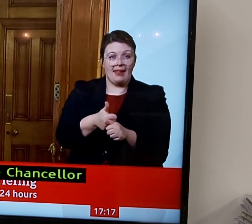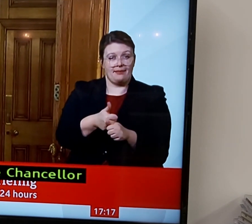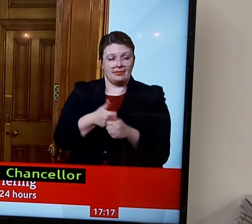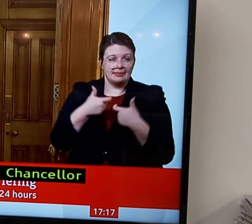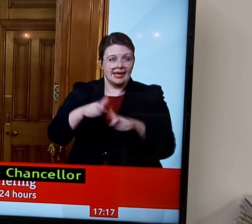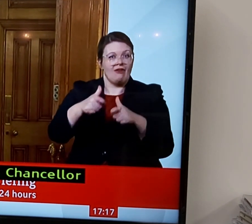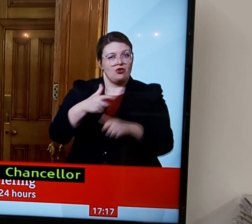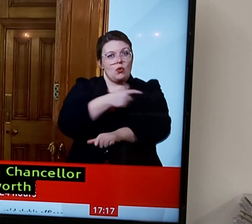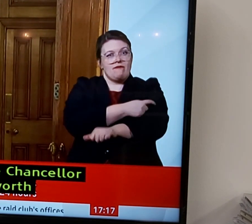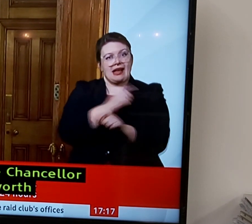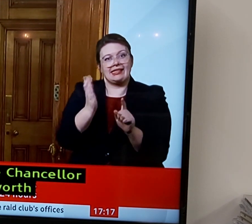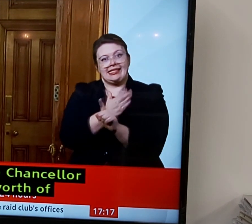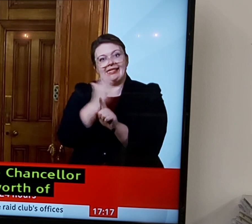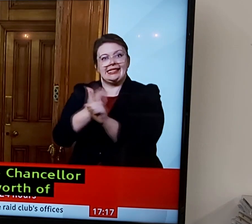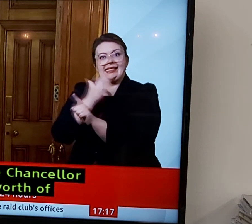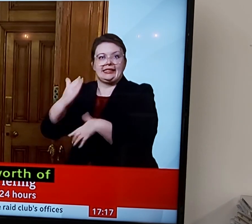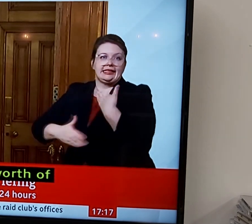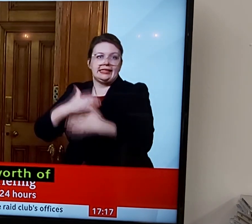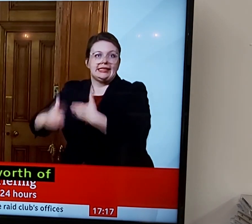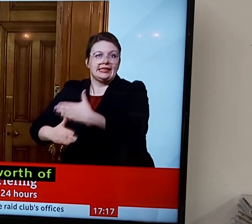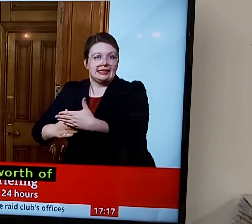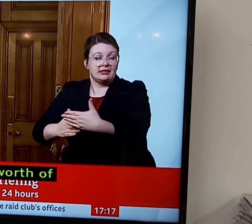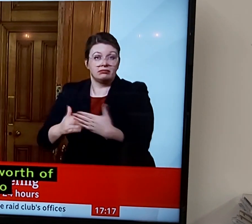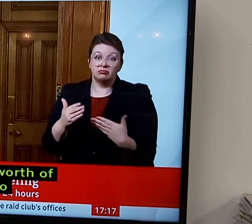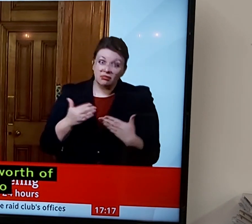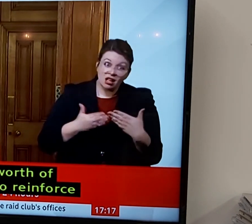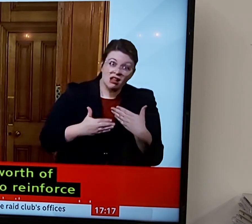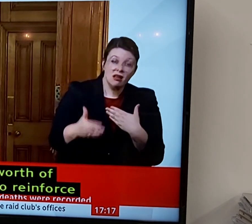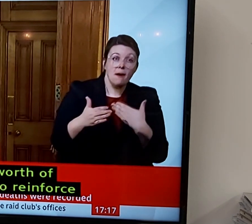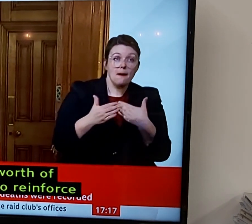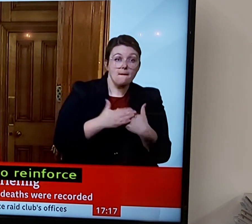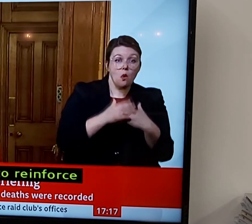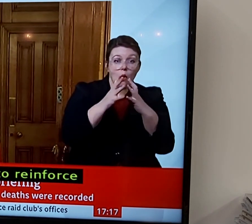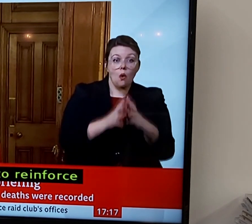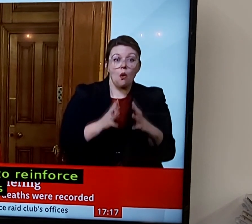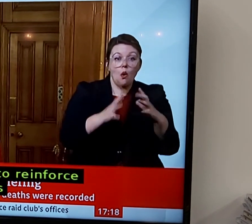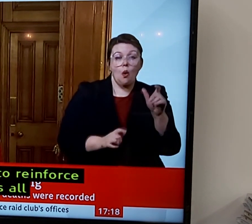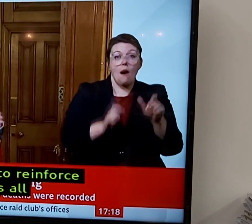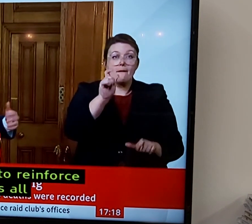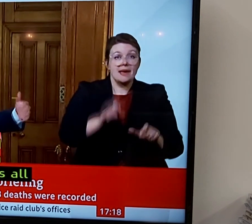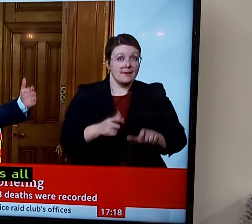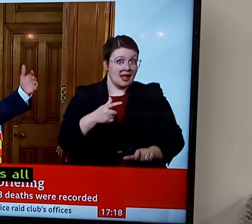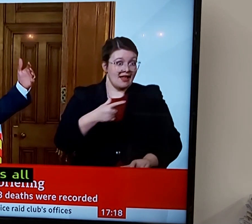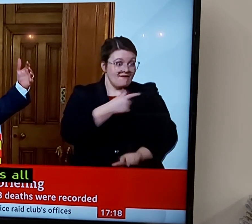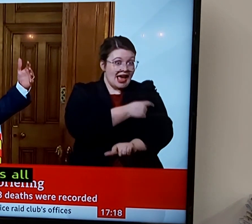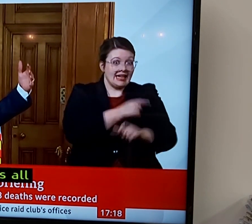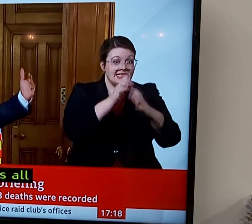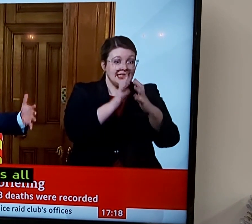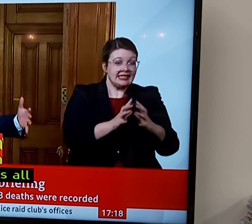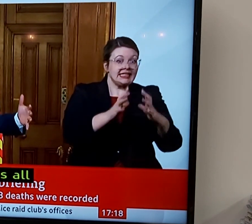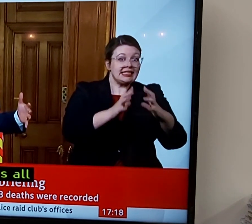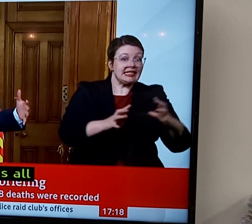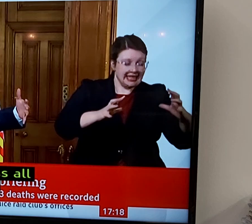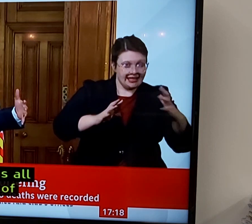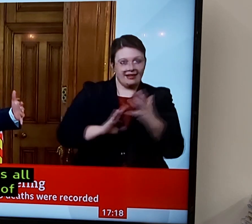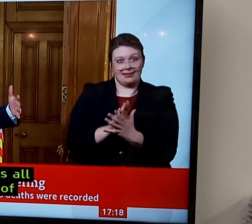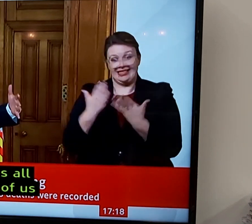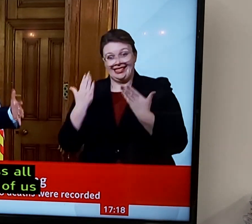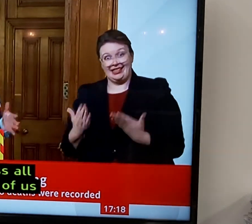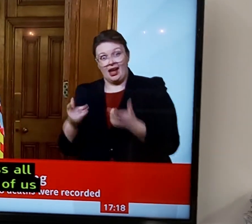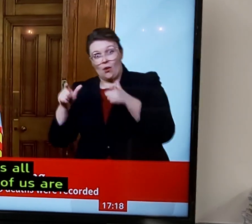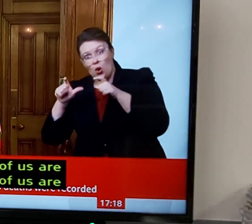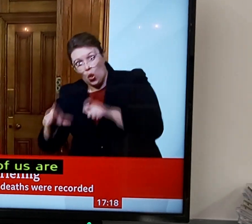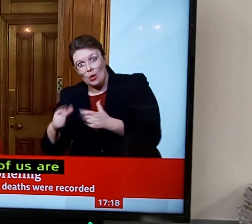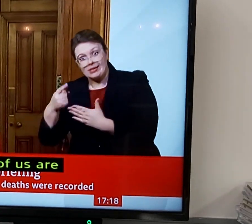UK. As more of us are protected against the virus, we can gradually replace the safety that comes from the restrictions that we have to